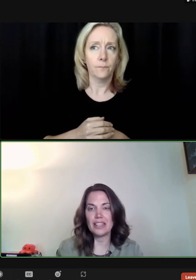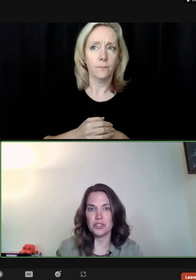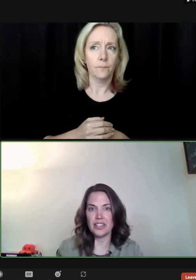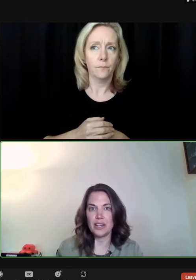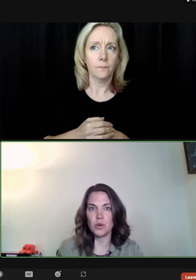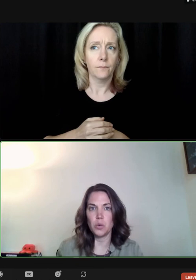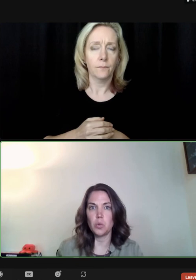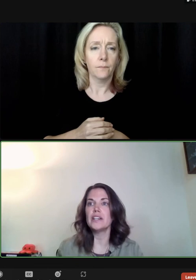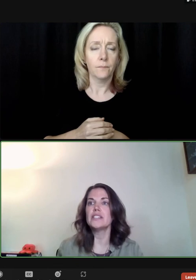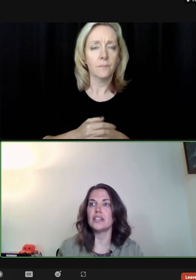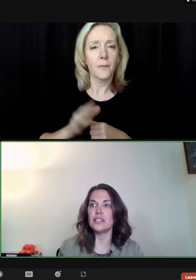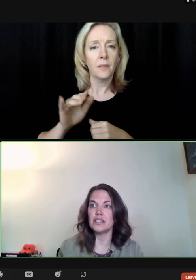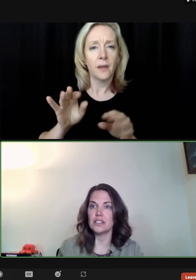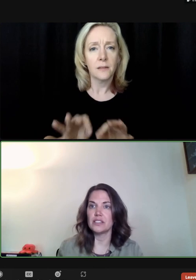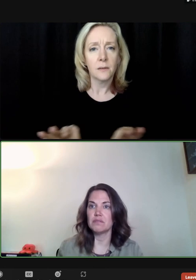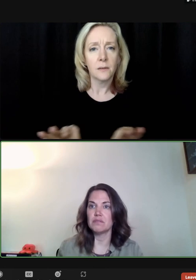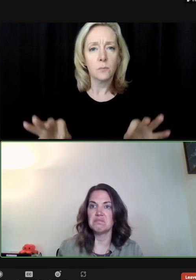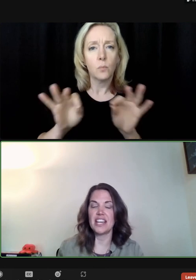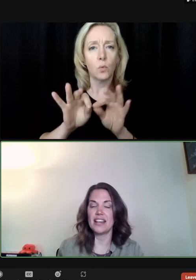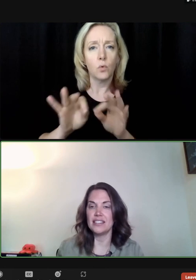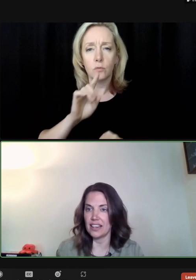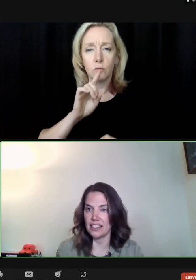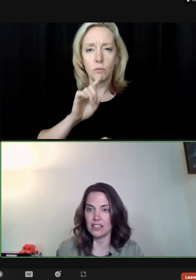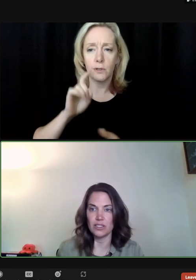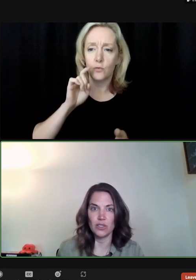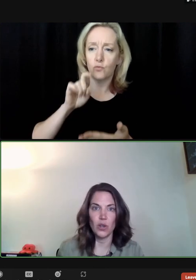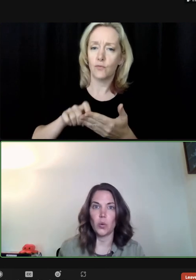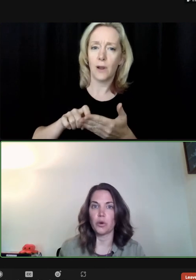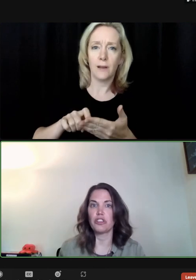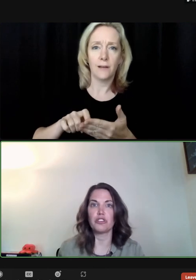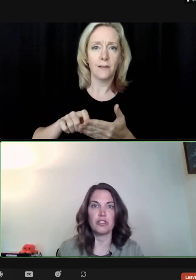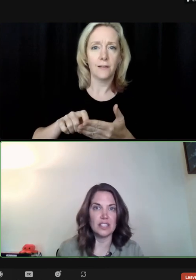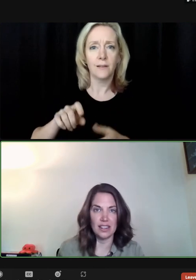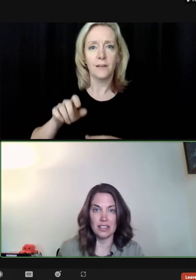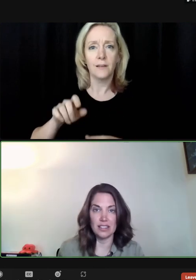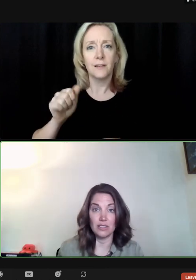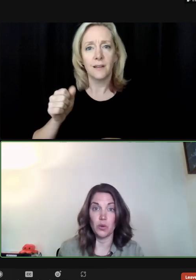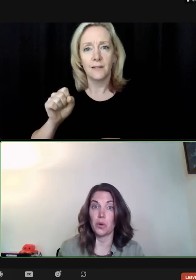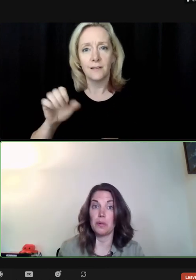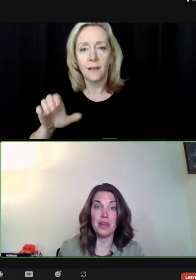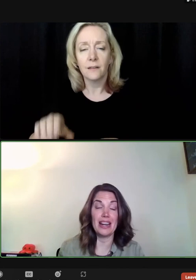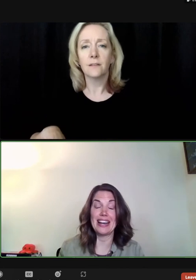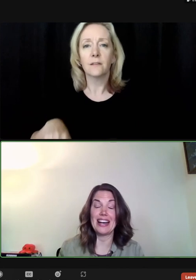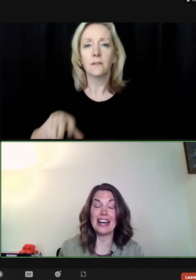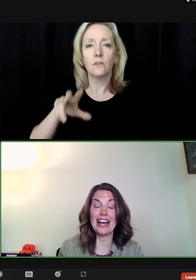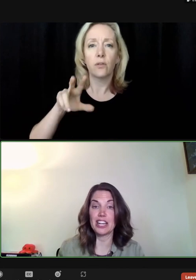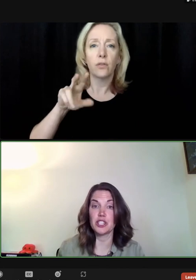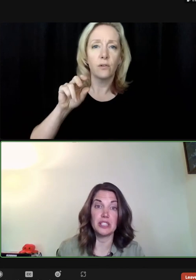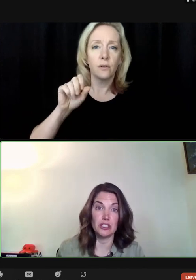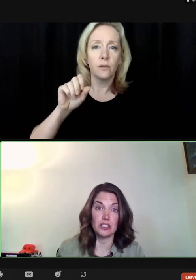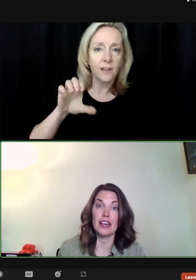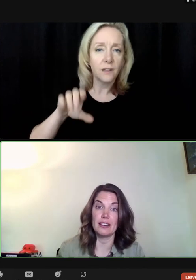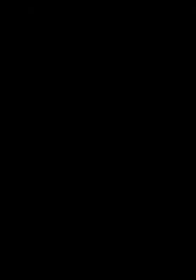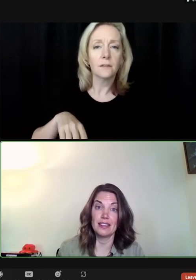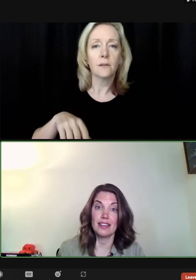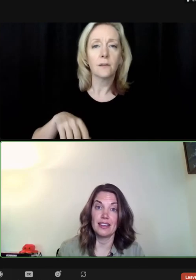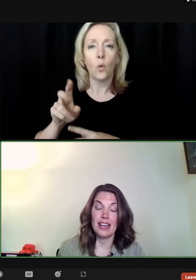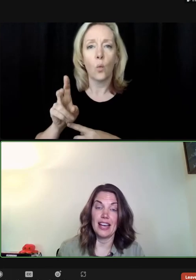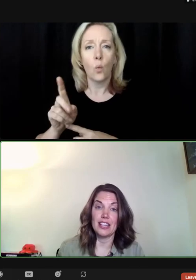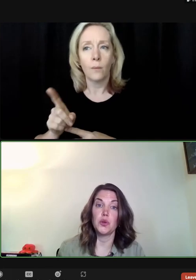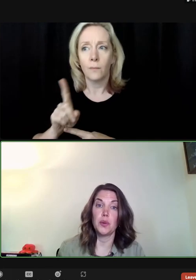to really understand what does 10 seconds or 30 seconds or a minute actually look